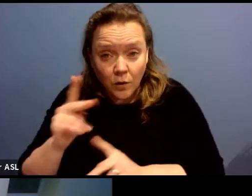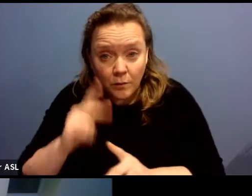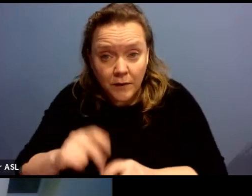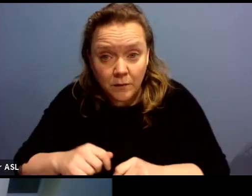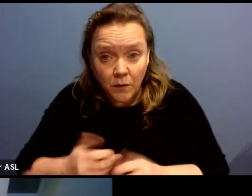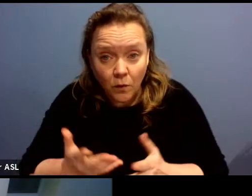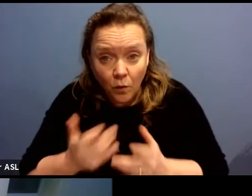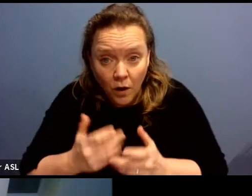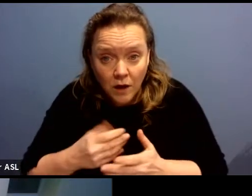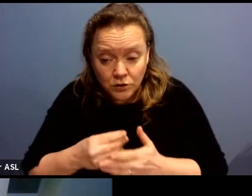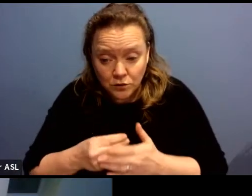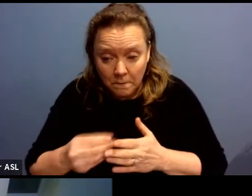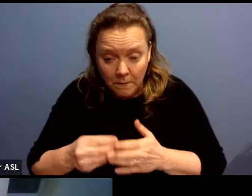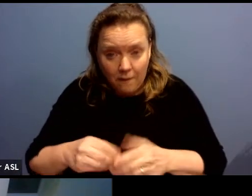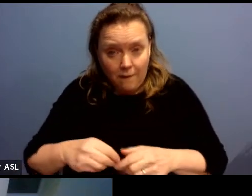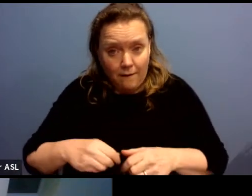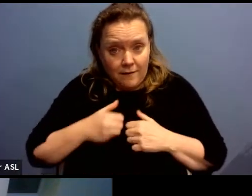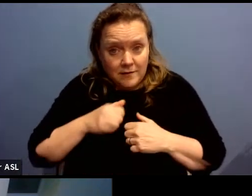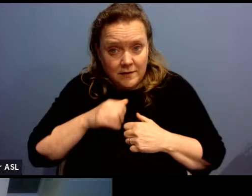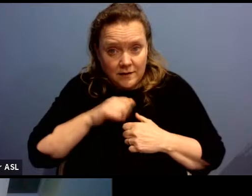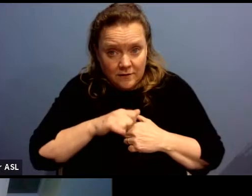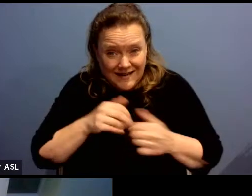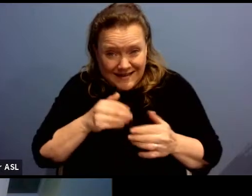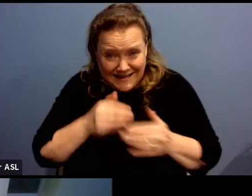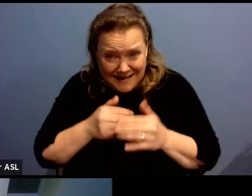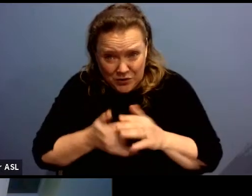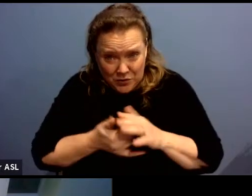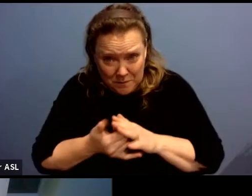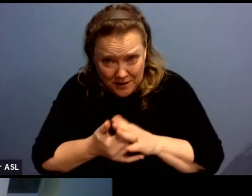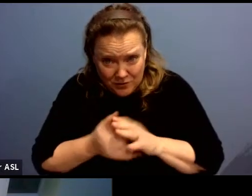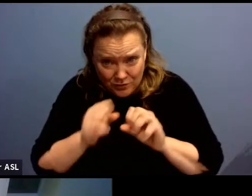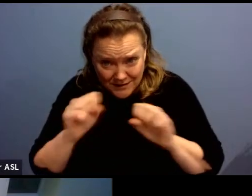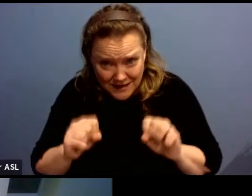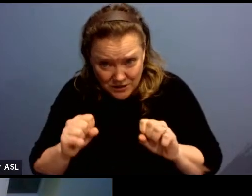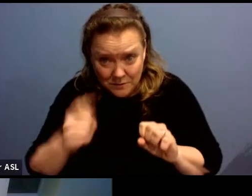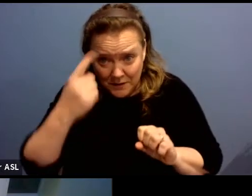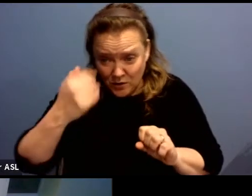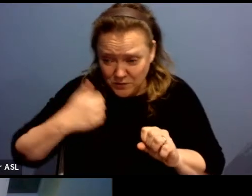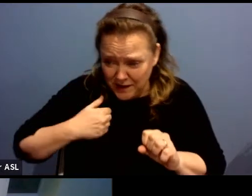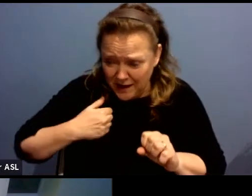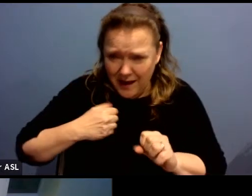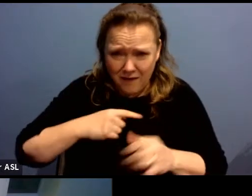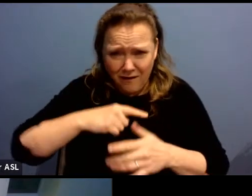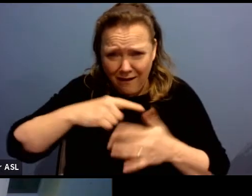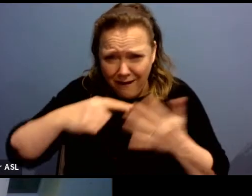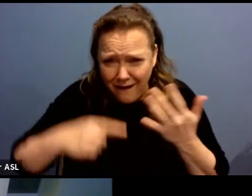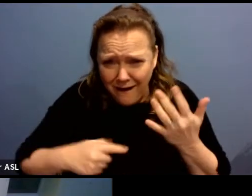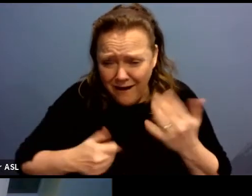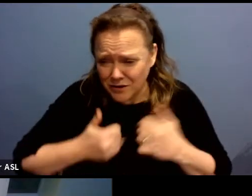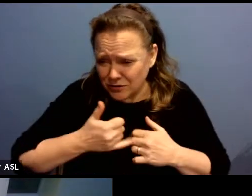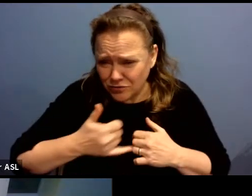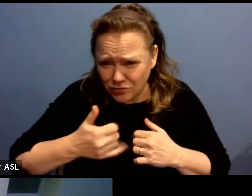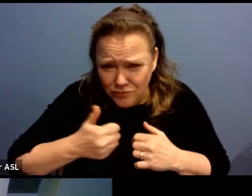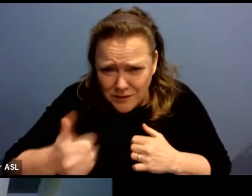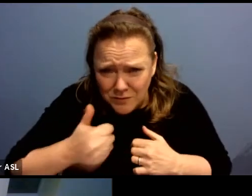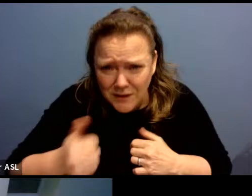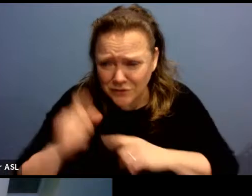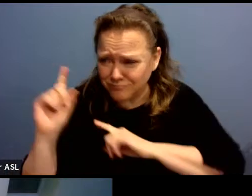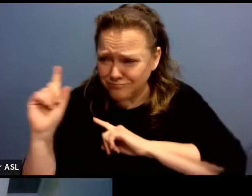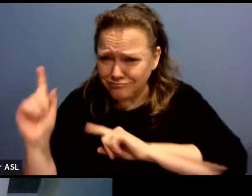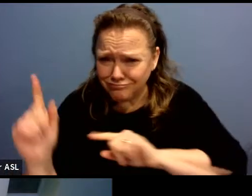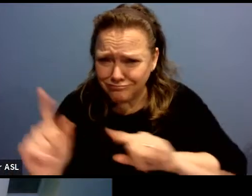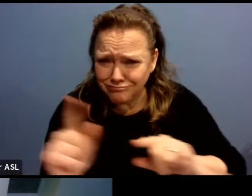metro near the metro stations and have all the amenities that a transportation line like Metro will provide.